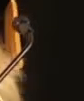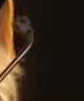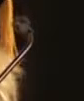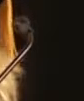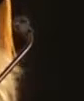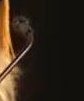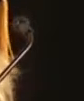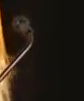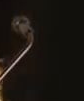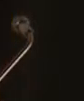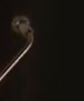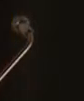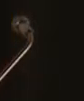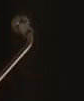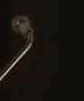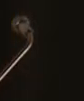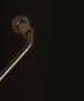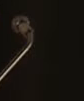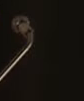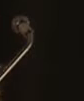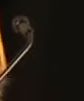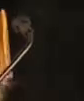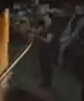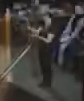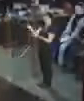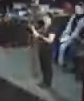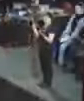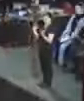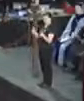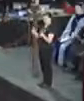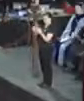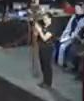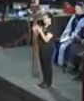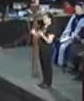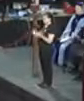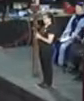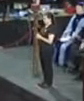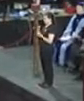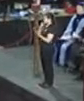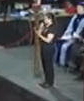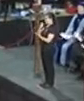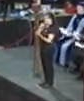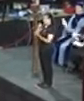other countries. So that is quite a collection. Thank you for being here.